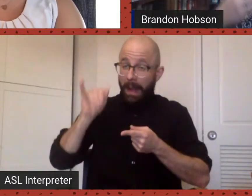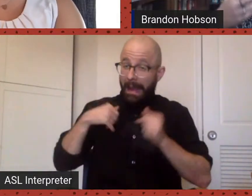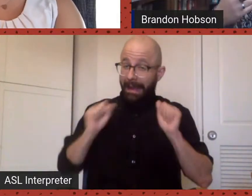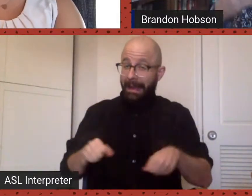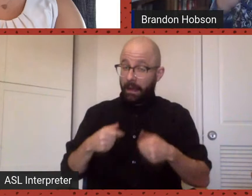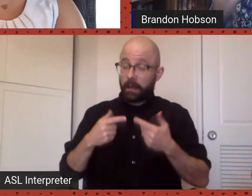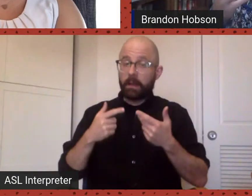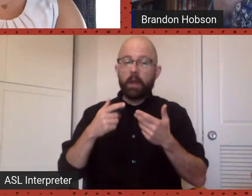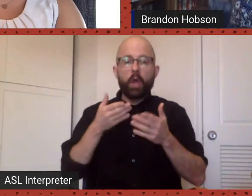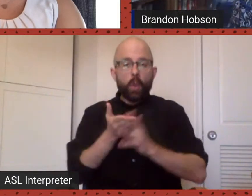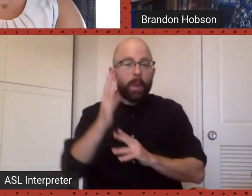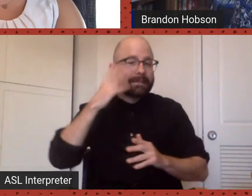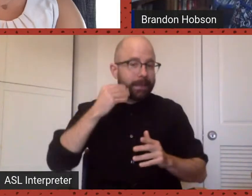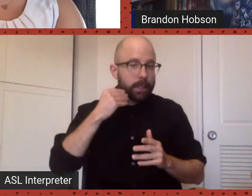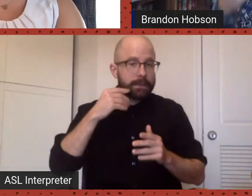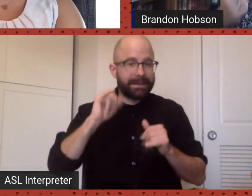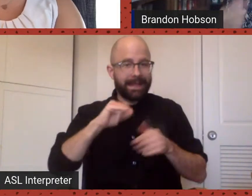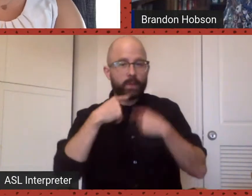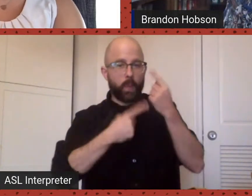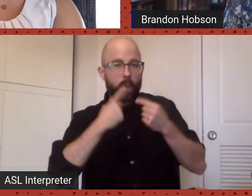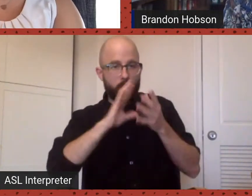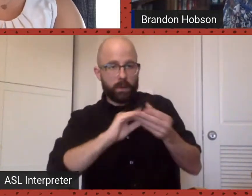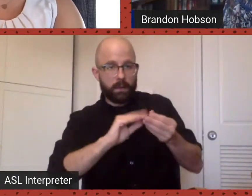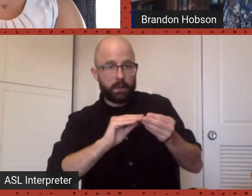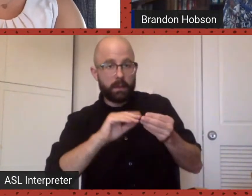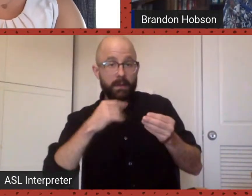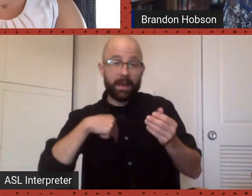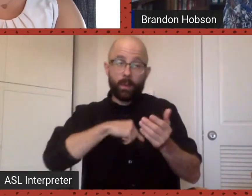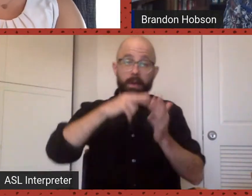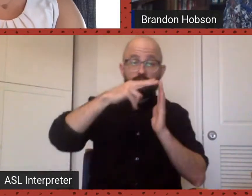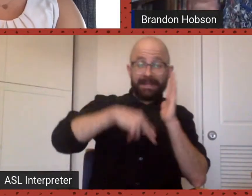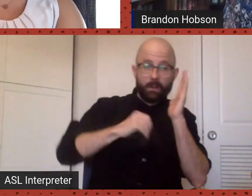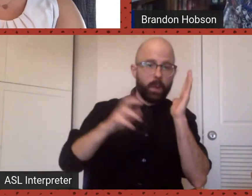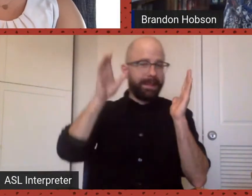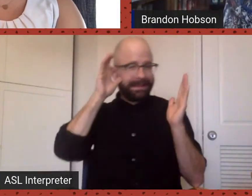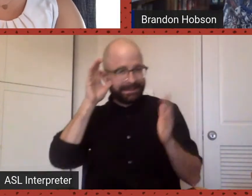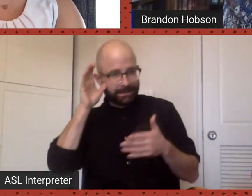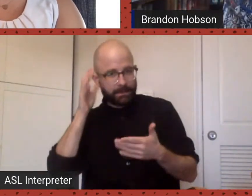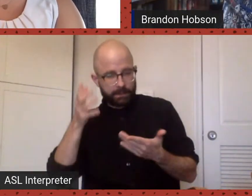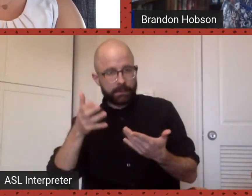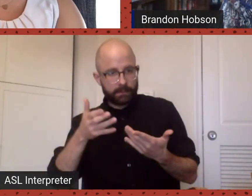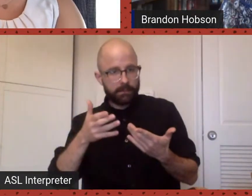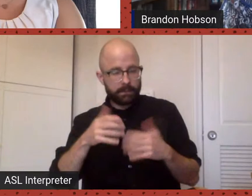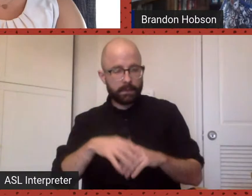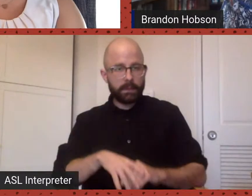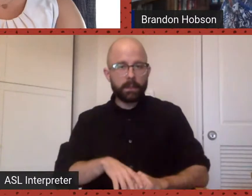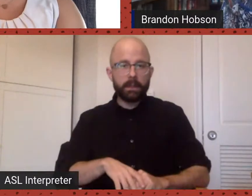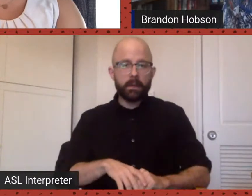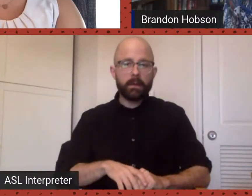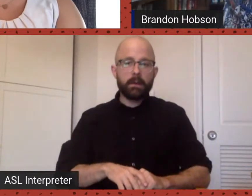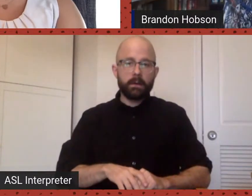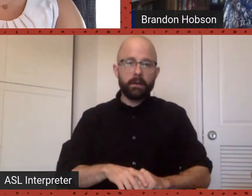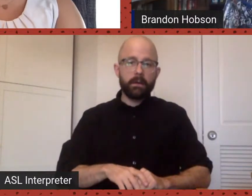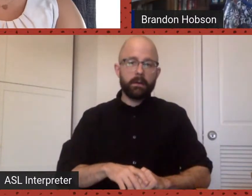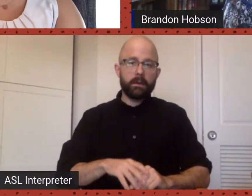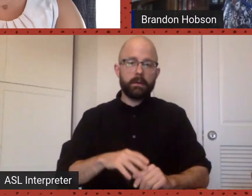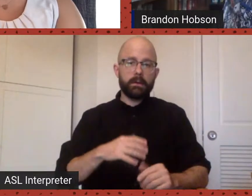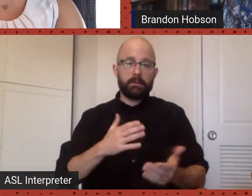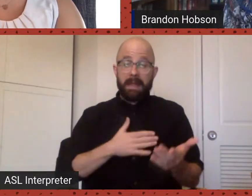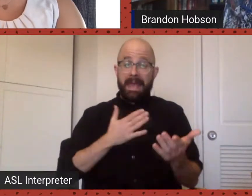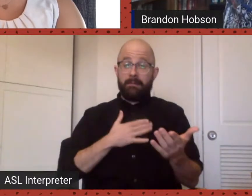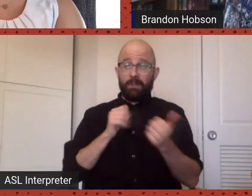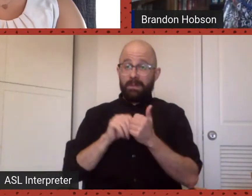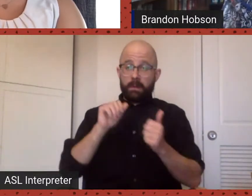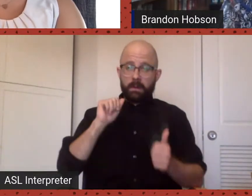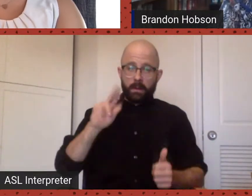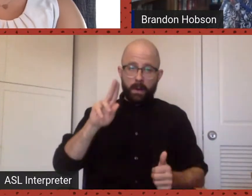being told, that we're reading or that we're listening to. Very happy that, you know, with the audio version of